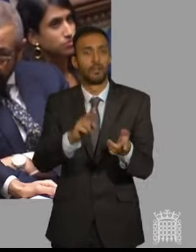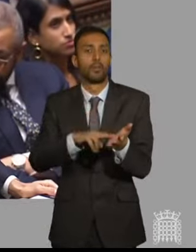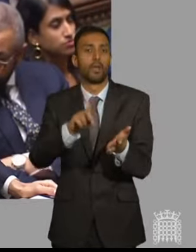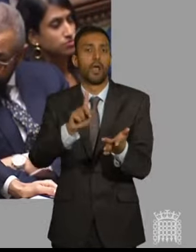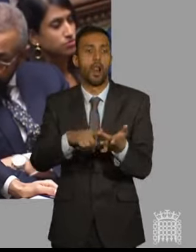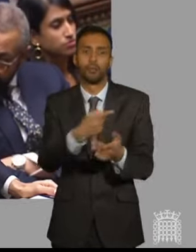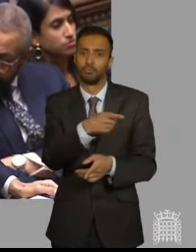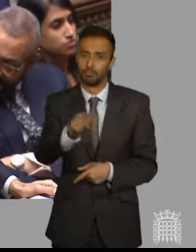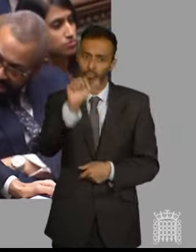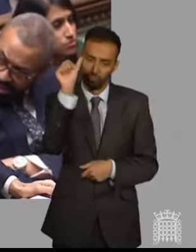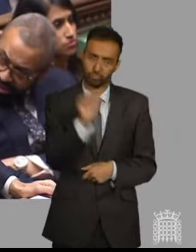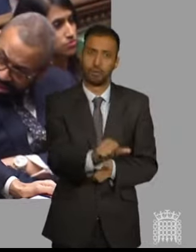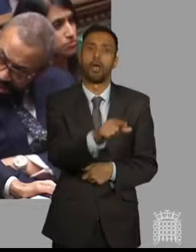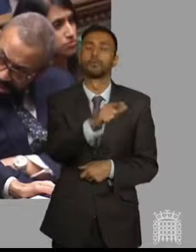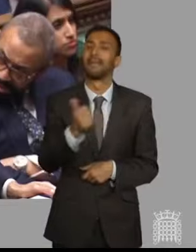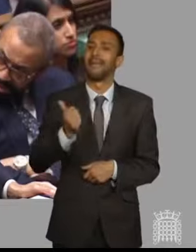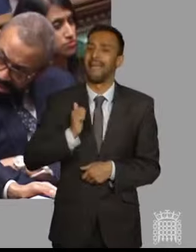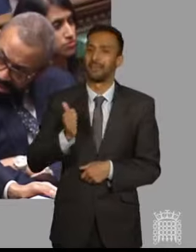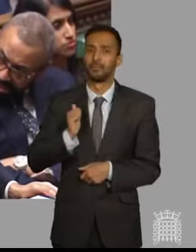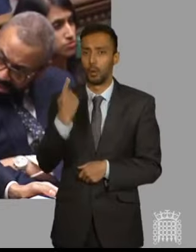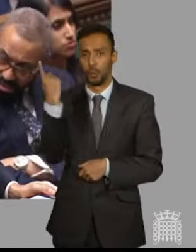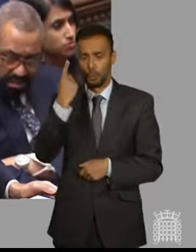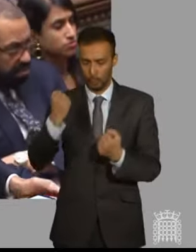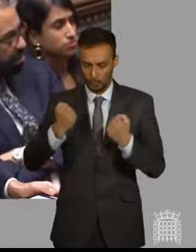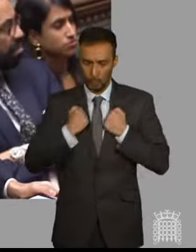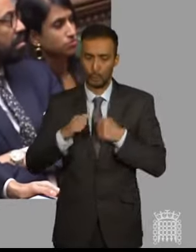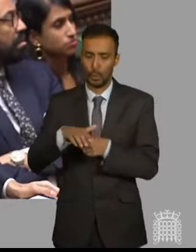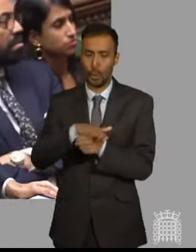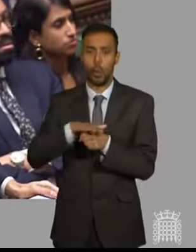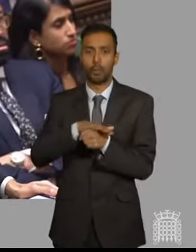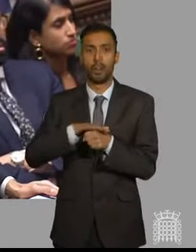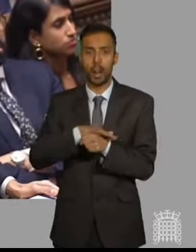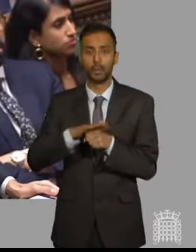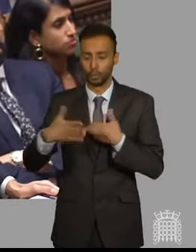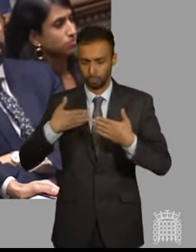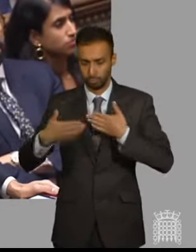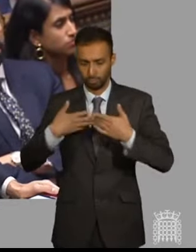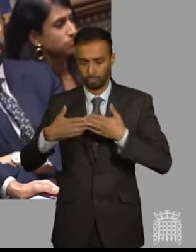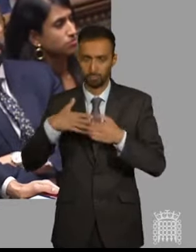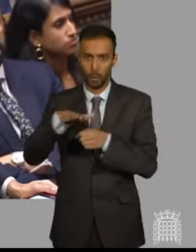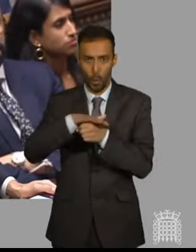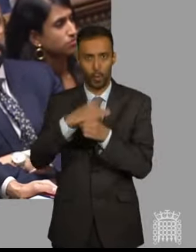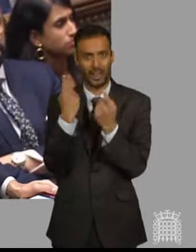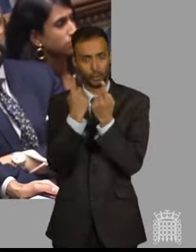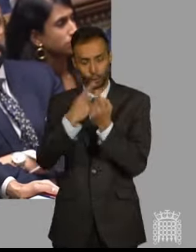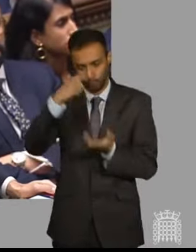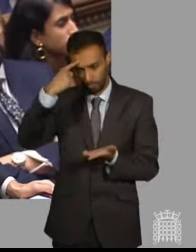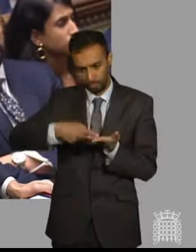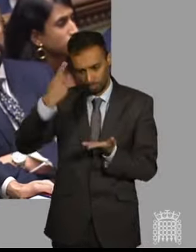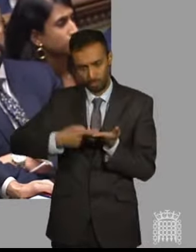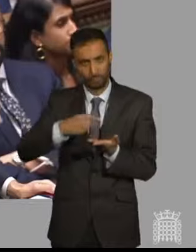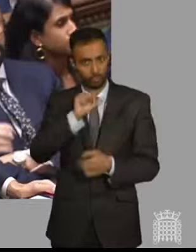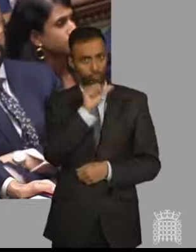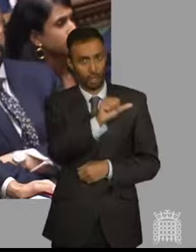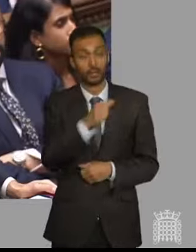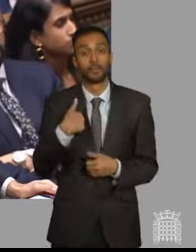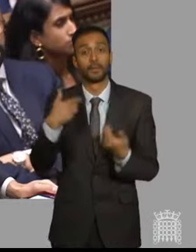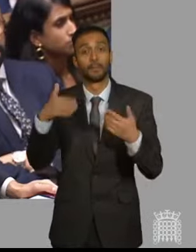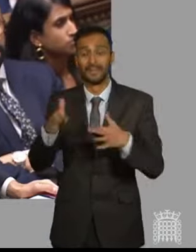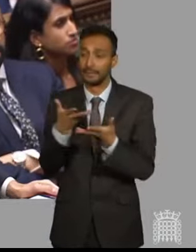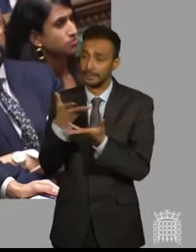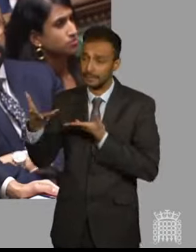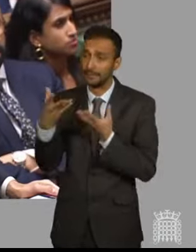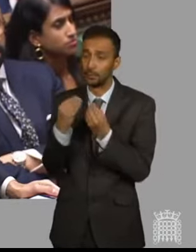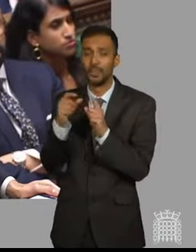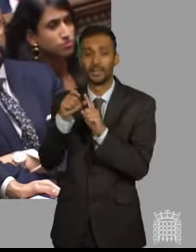issues that matter to them. We have held talks with the DUP and believe that significant progress has been made and that there is now a